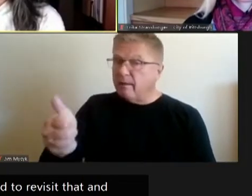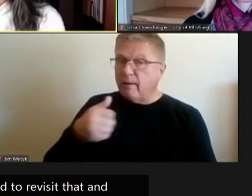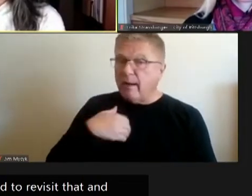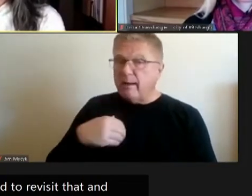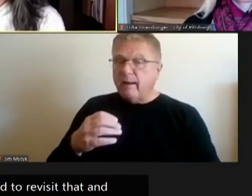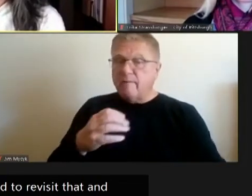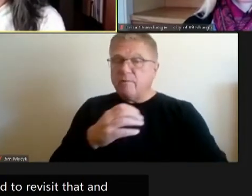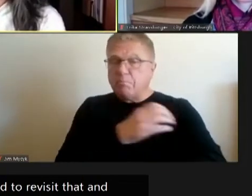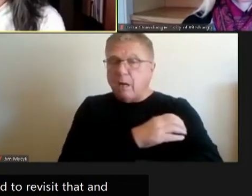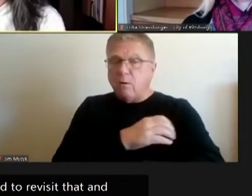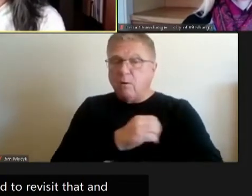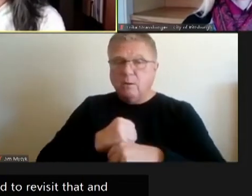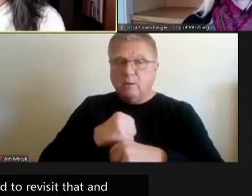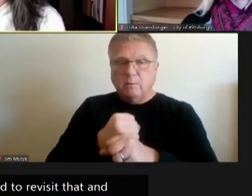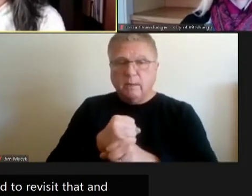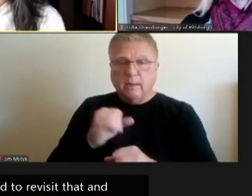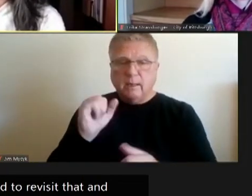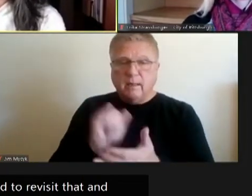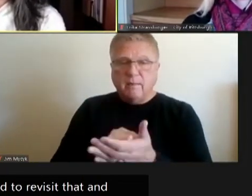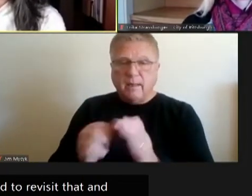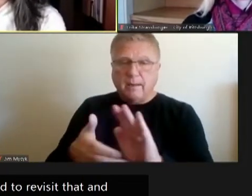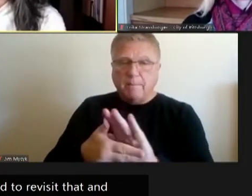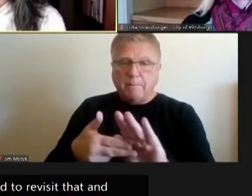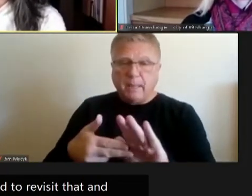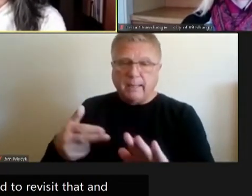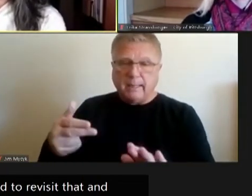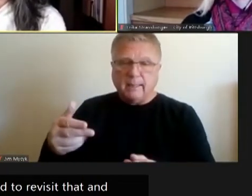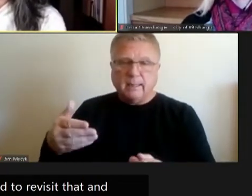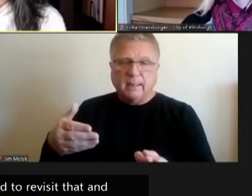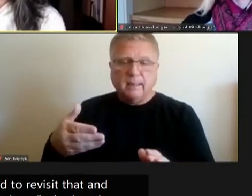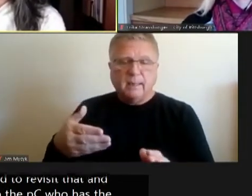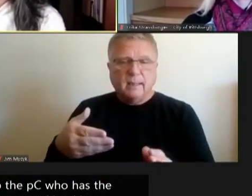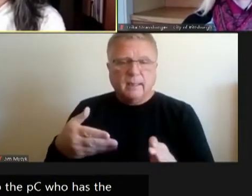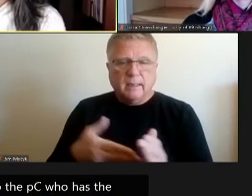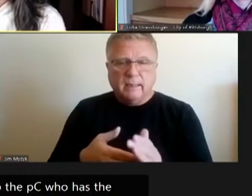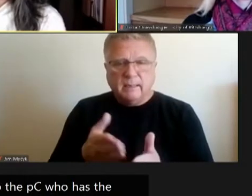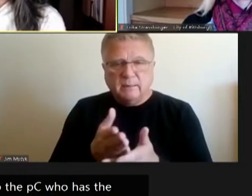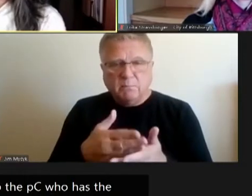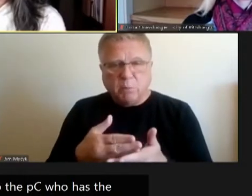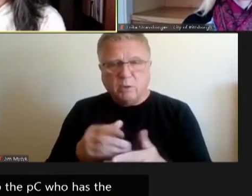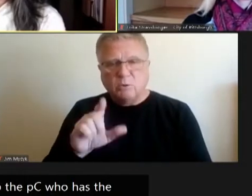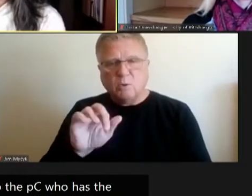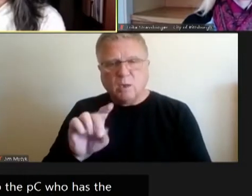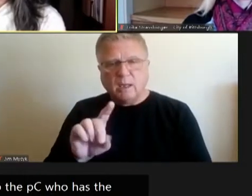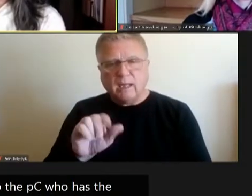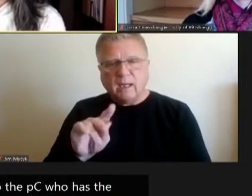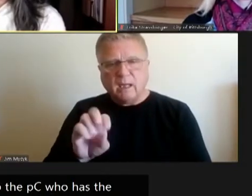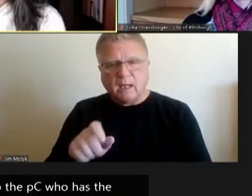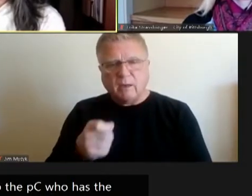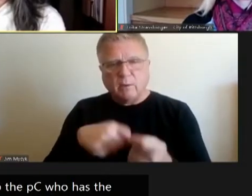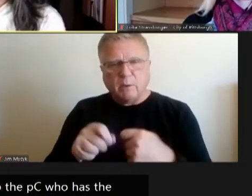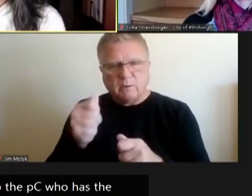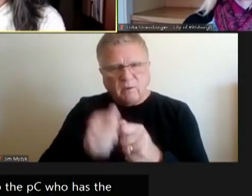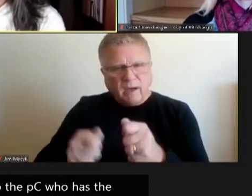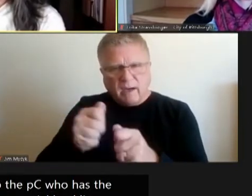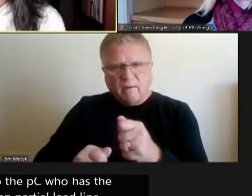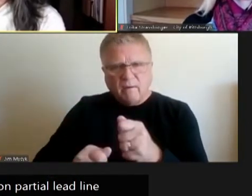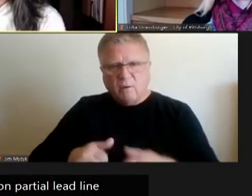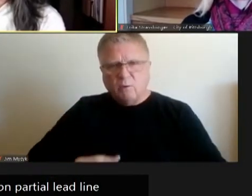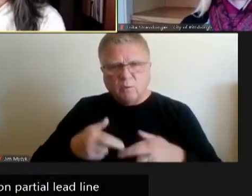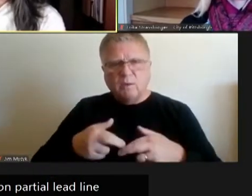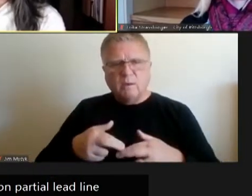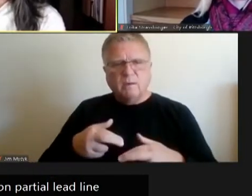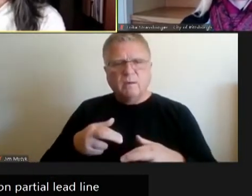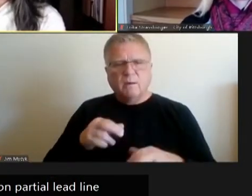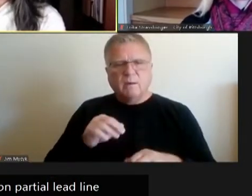to create that ban on partial lead line replacements for every city resident impacted by no matter what water authority